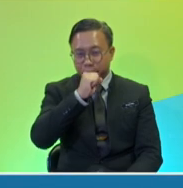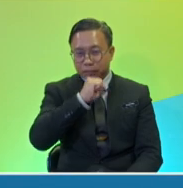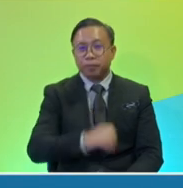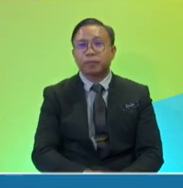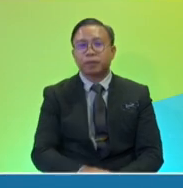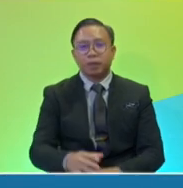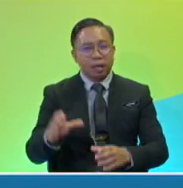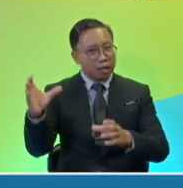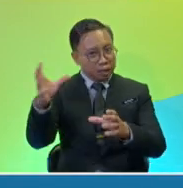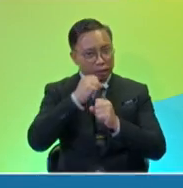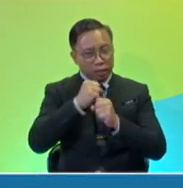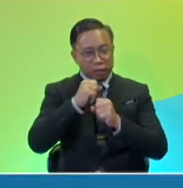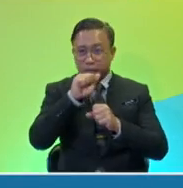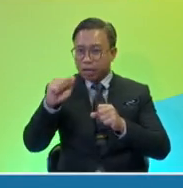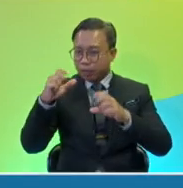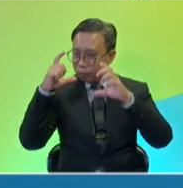Take a photo.